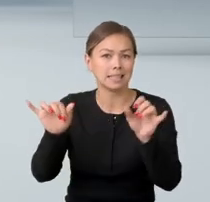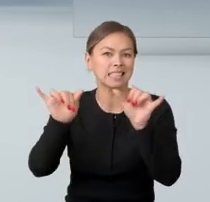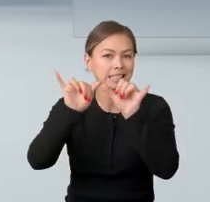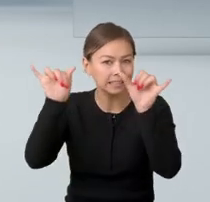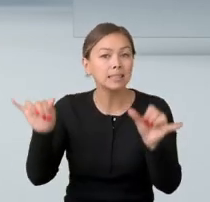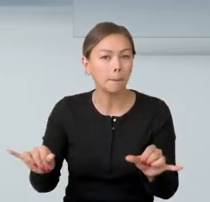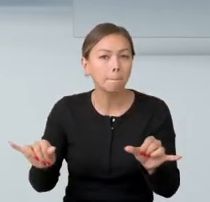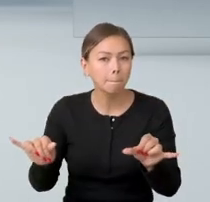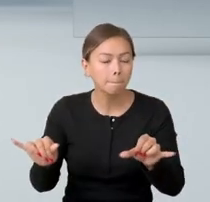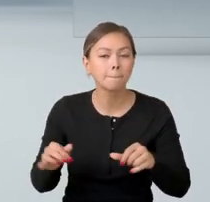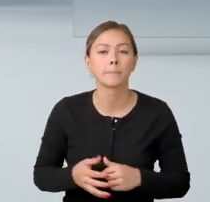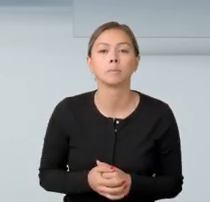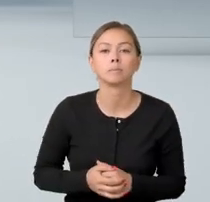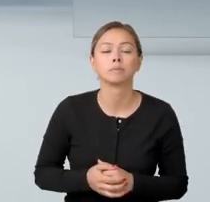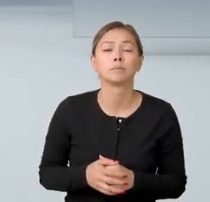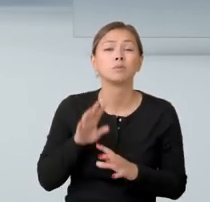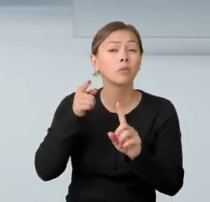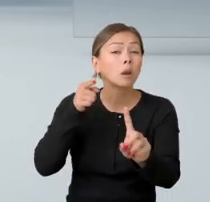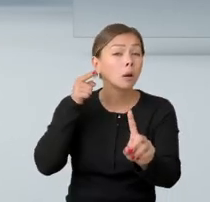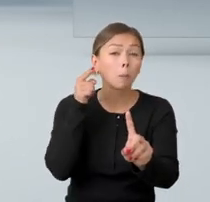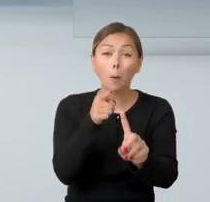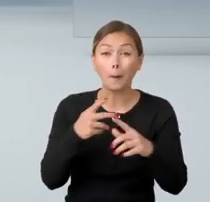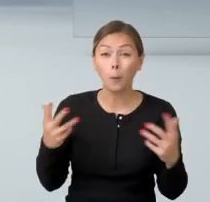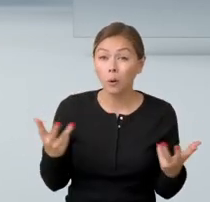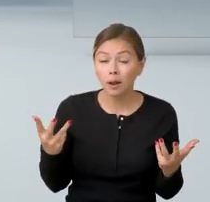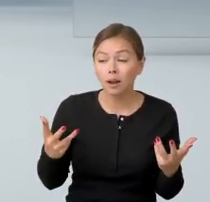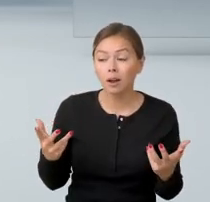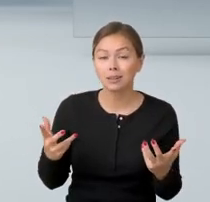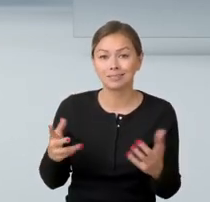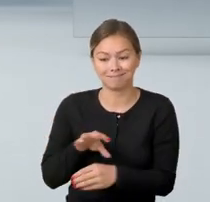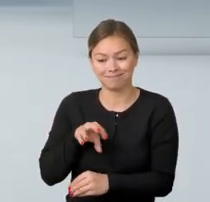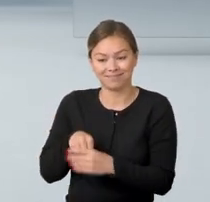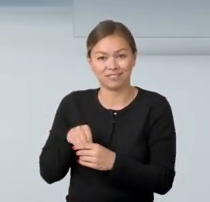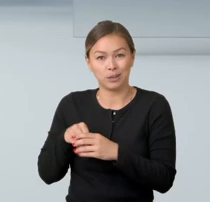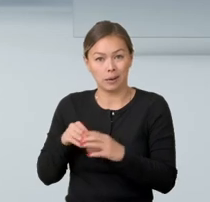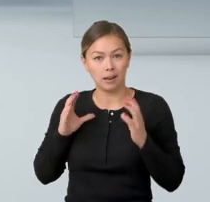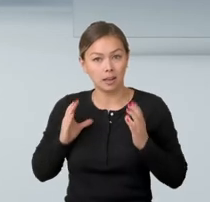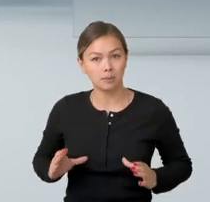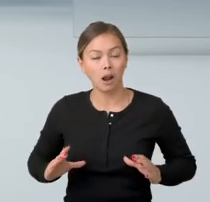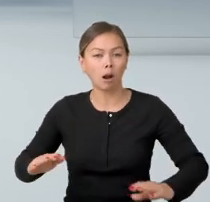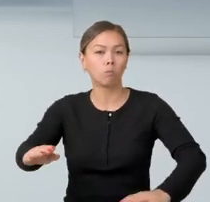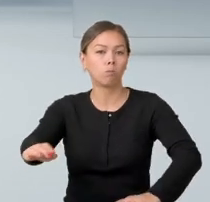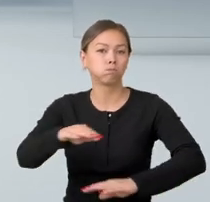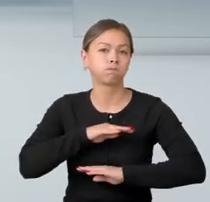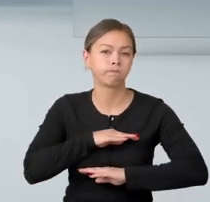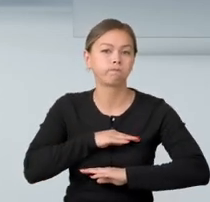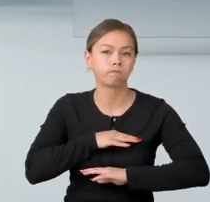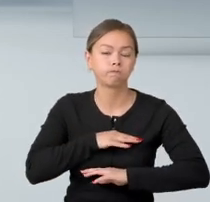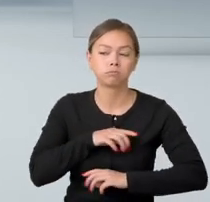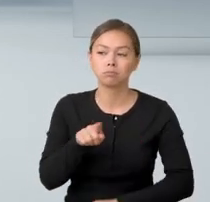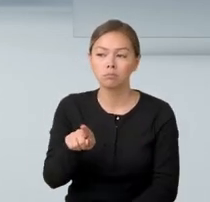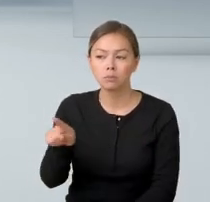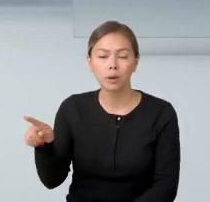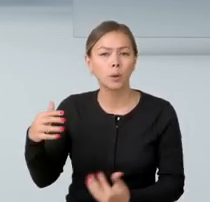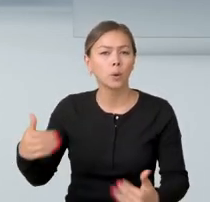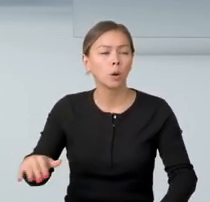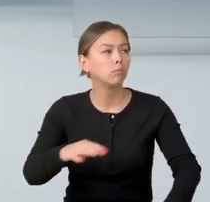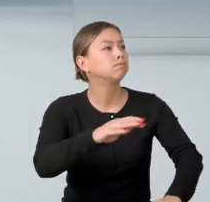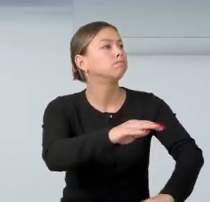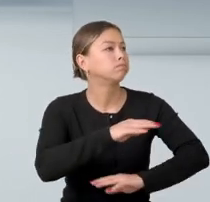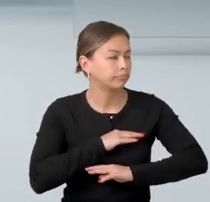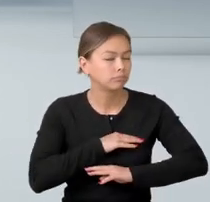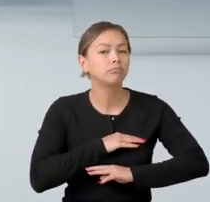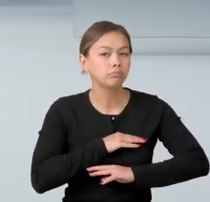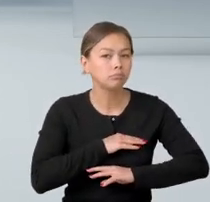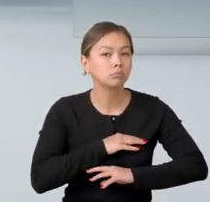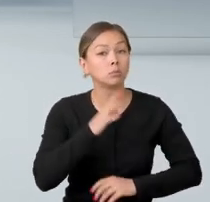manage and rely on a real system the real bottom line is the customer the internal customer satisfaction